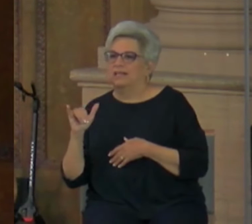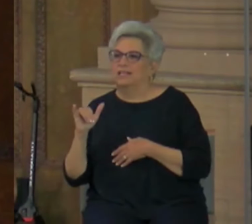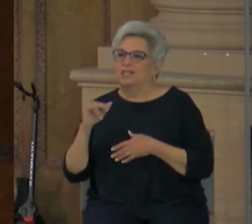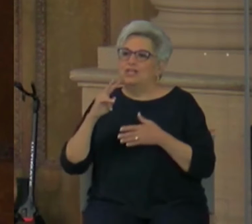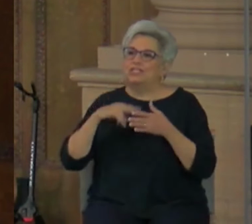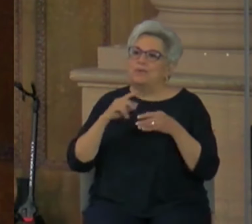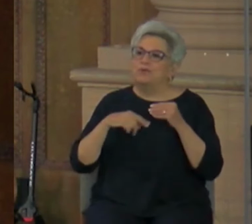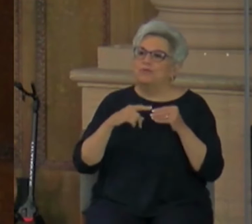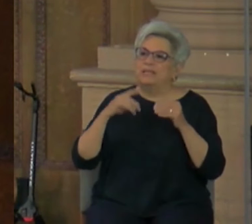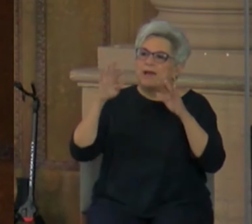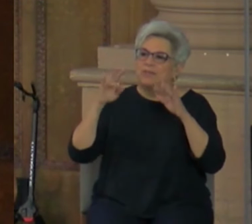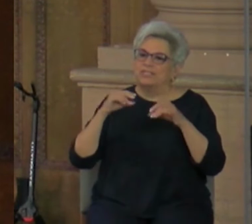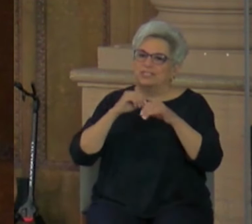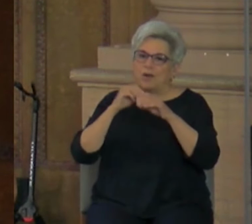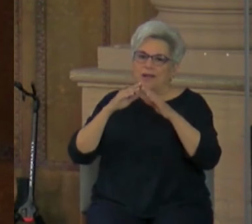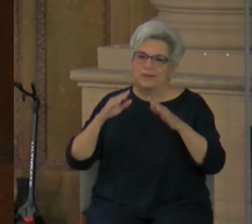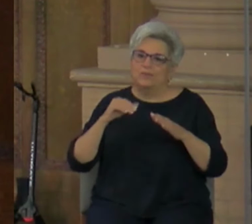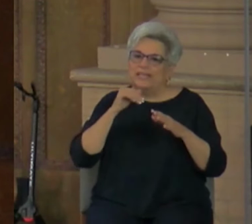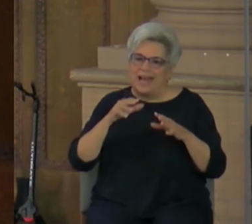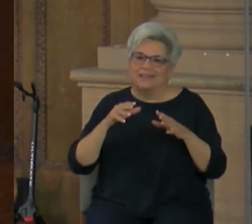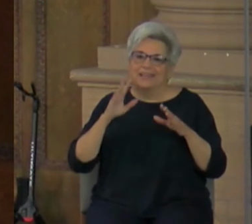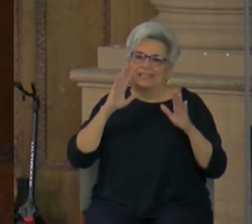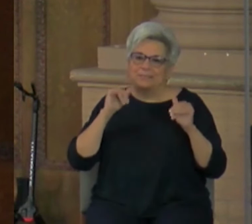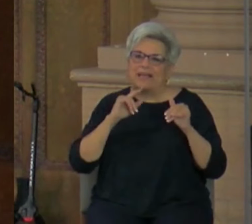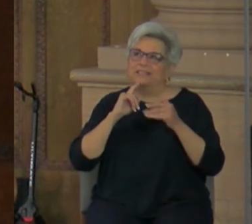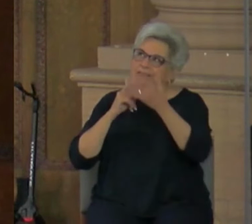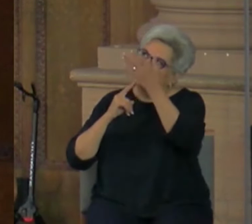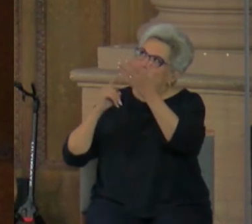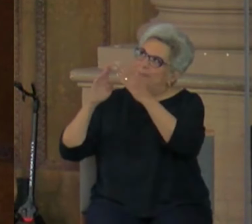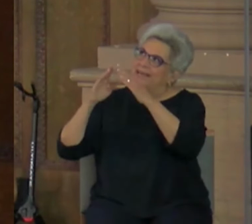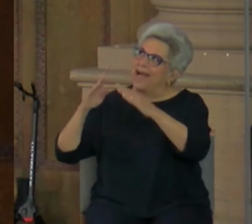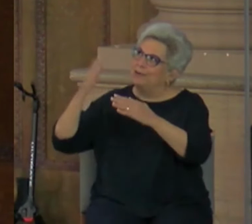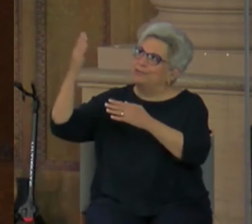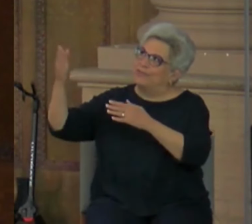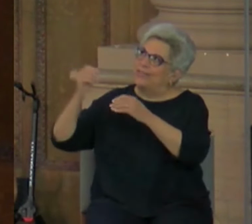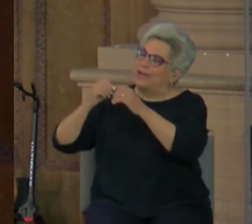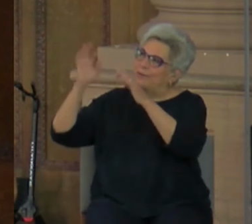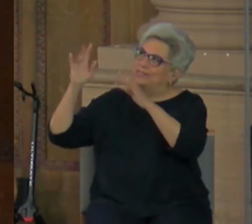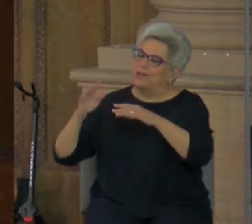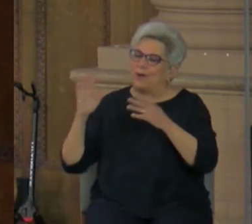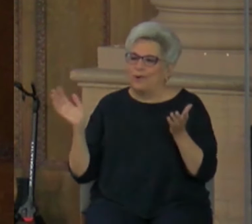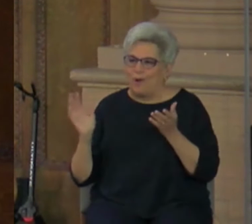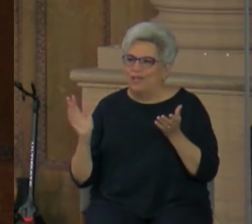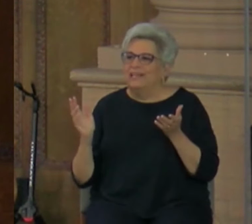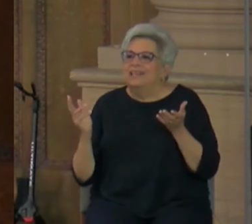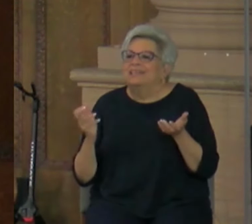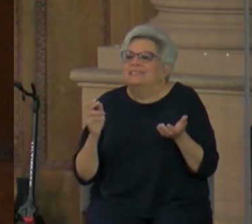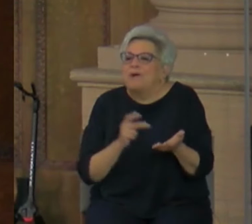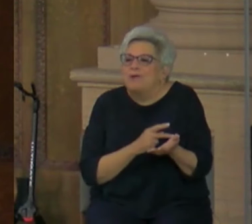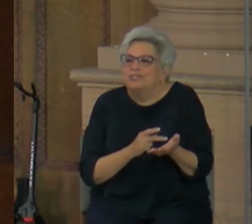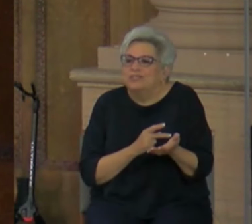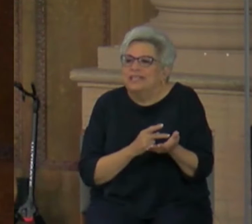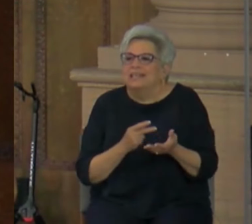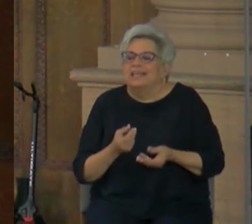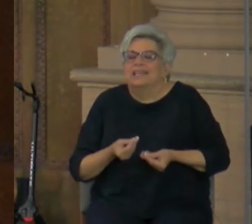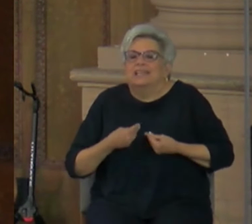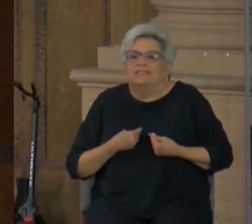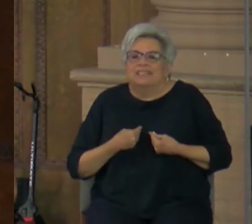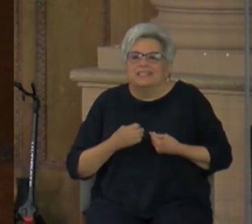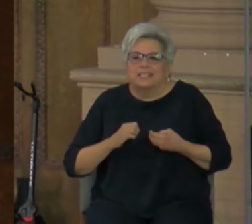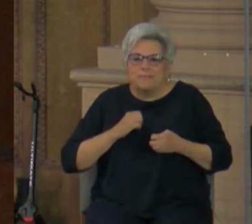for the snow and take it literally. It's a line of poetry couched in a poem. It conveys a feeling and a meaning that